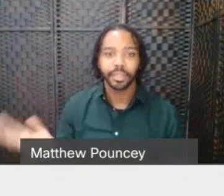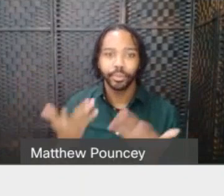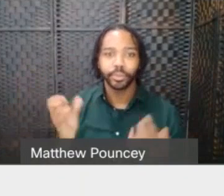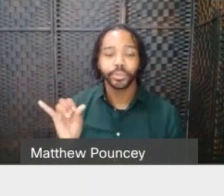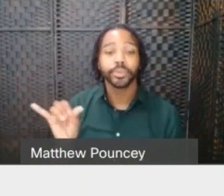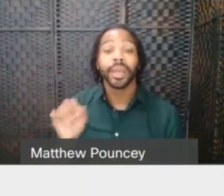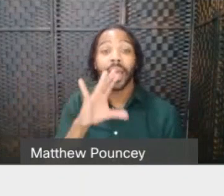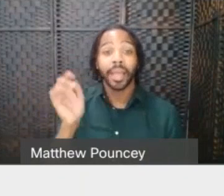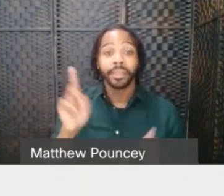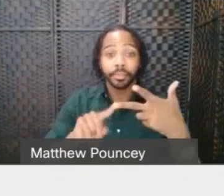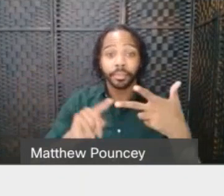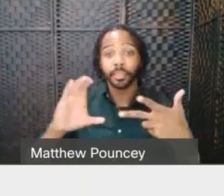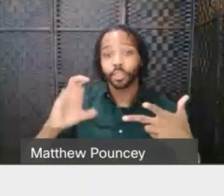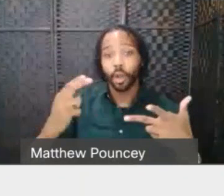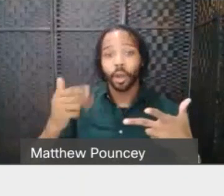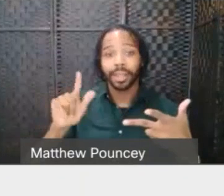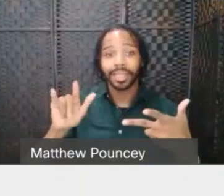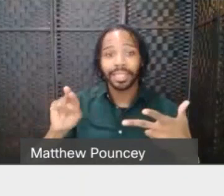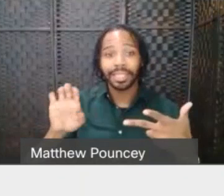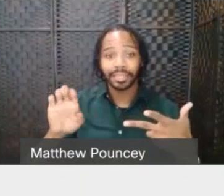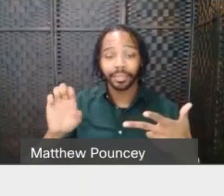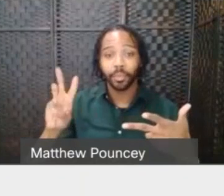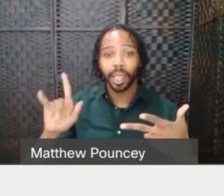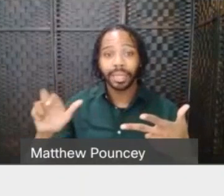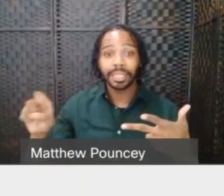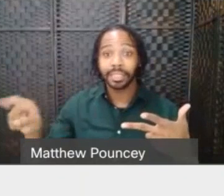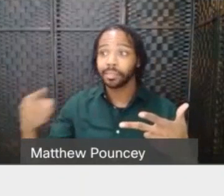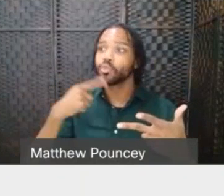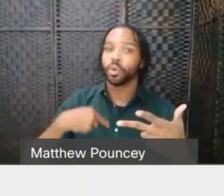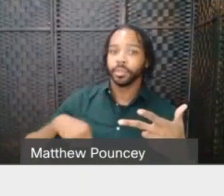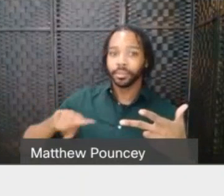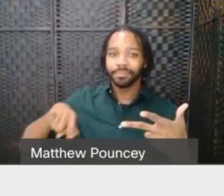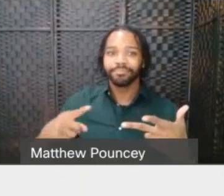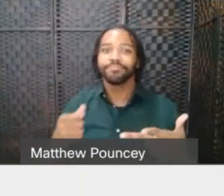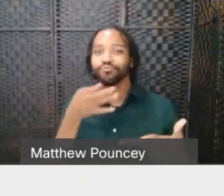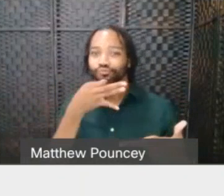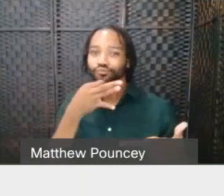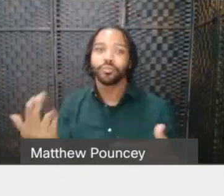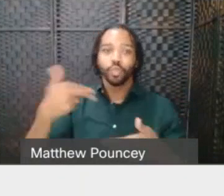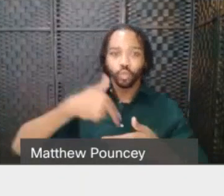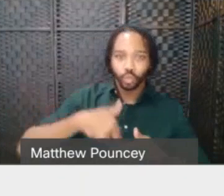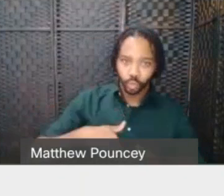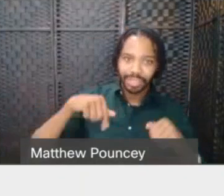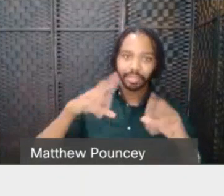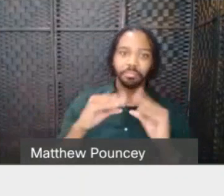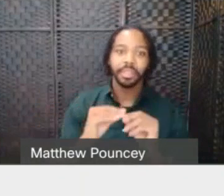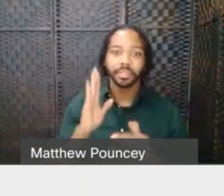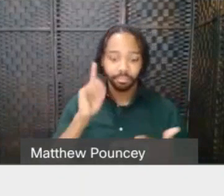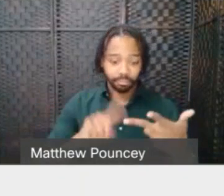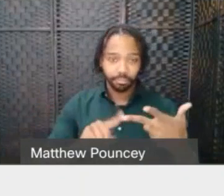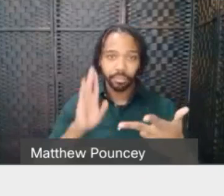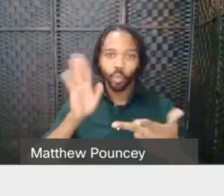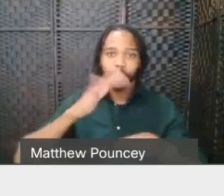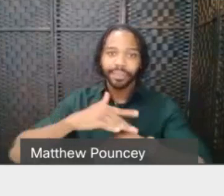And Charlene Wills let us know that she is on her way to a phone or a computer so that she will be available to respond